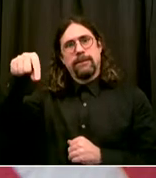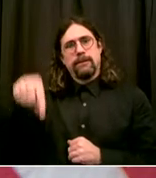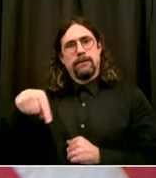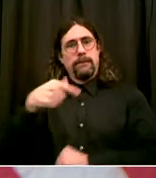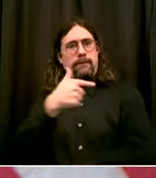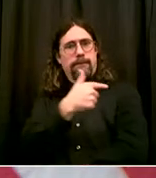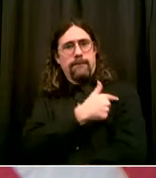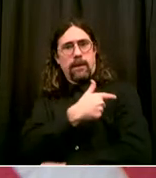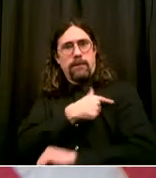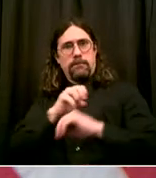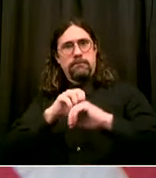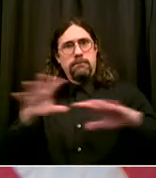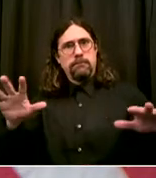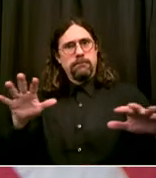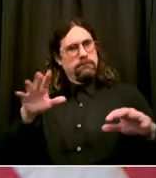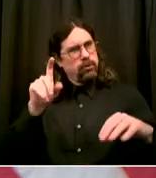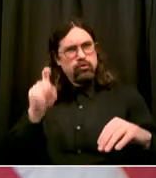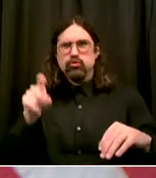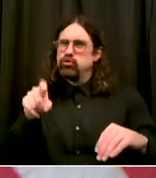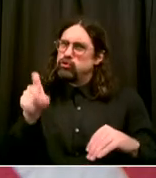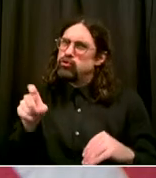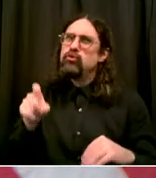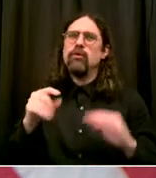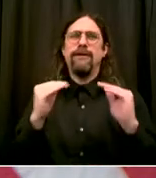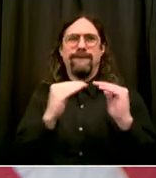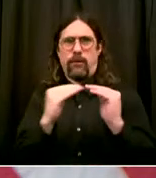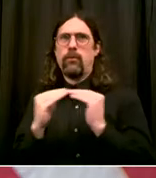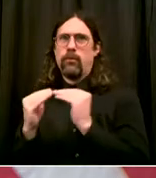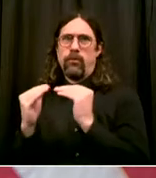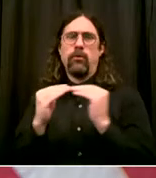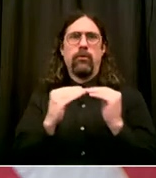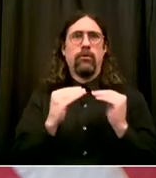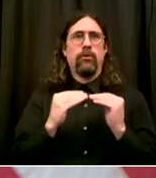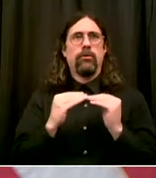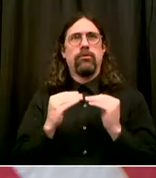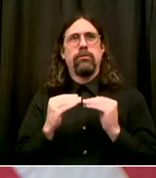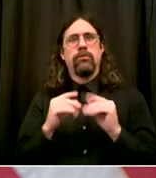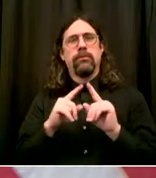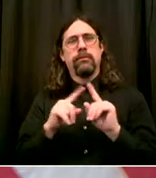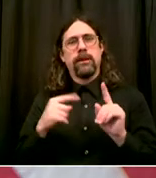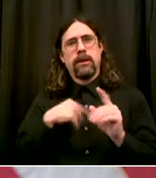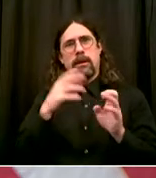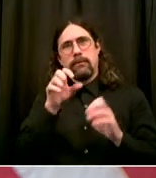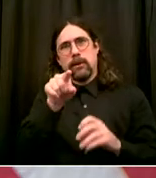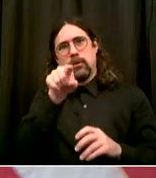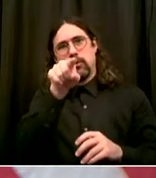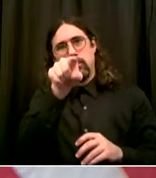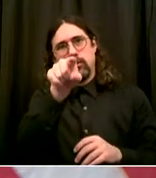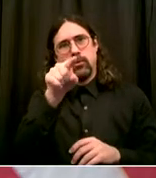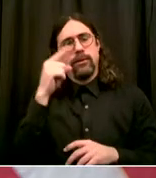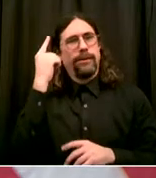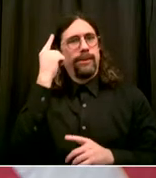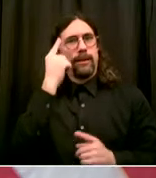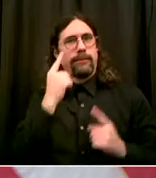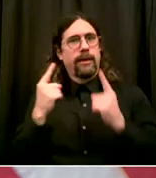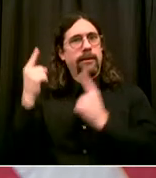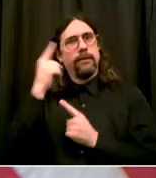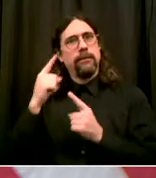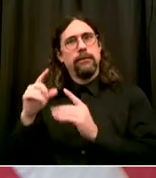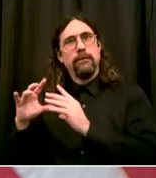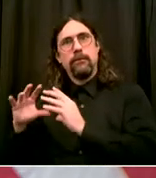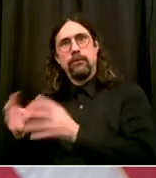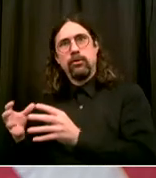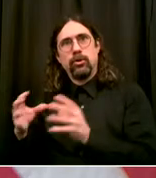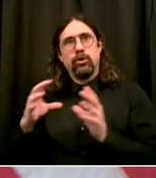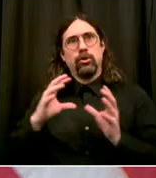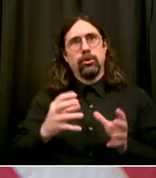We know we want our healthcare workers prioritized because they are the ones that we are depending upon when we get sick. And this is